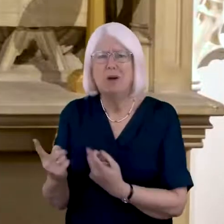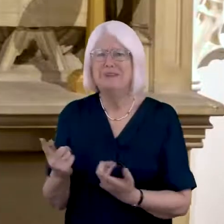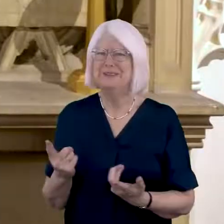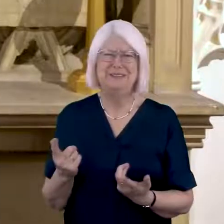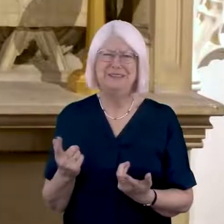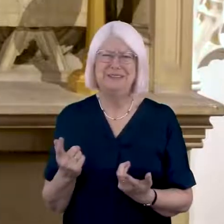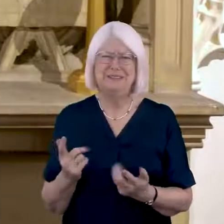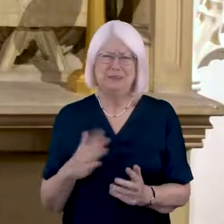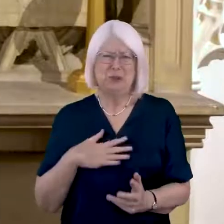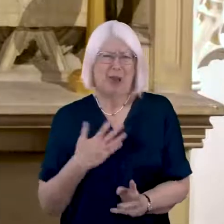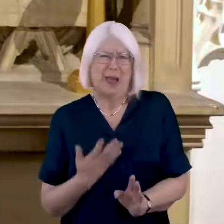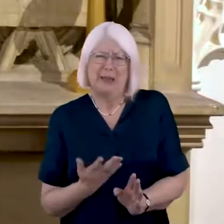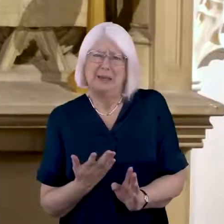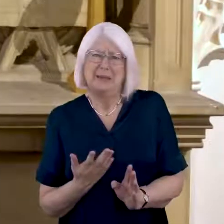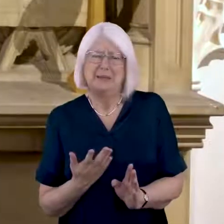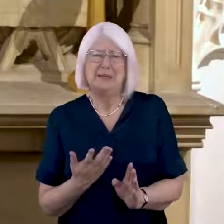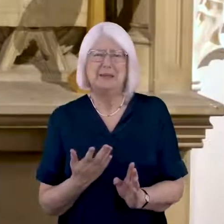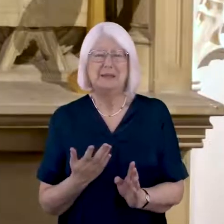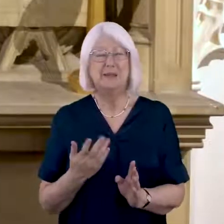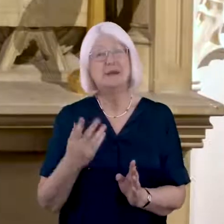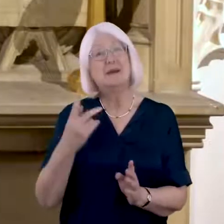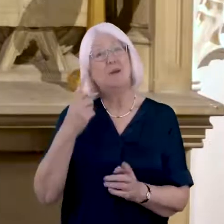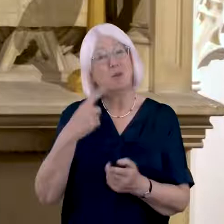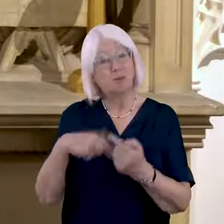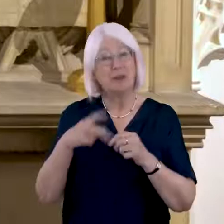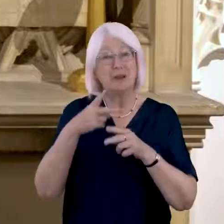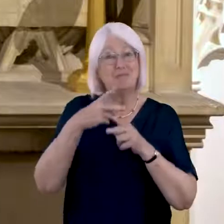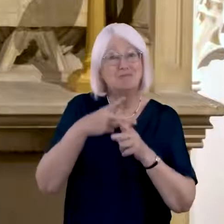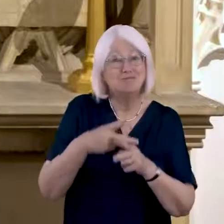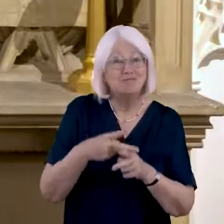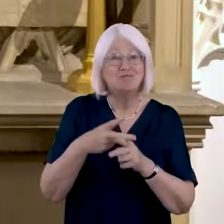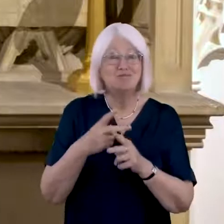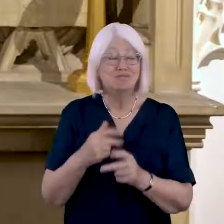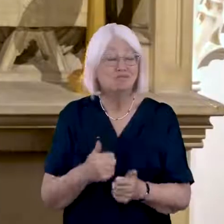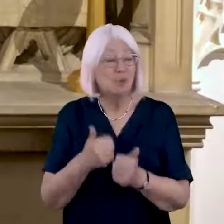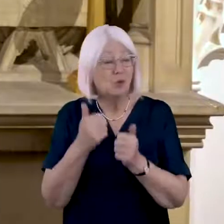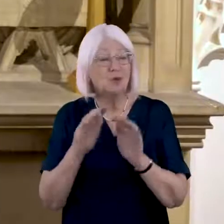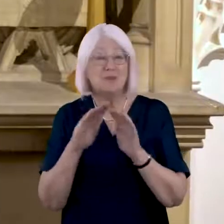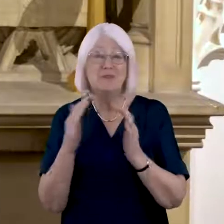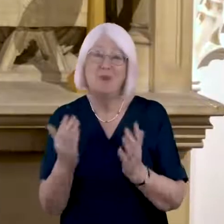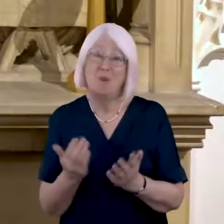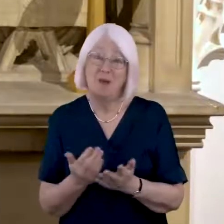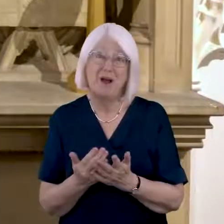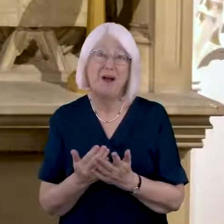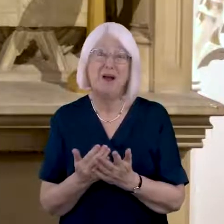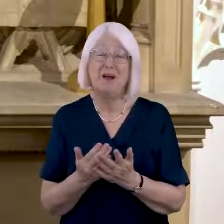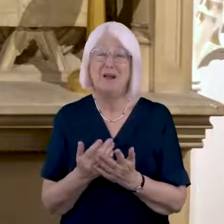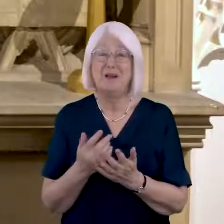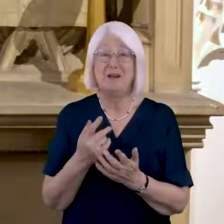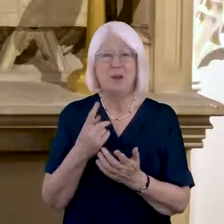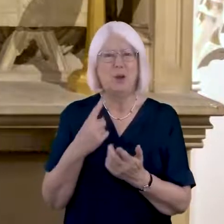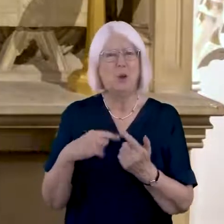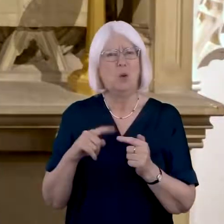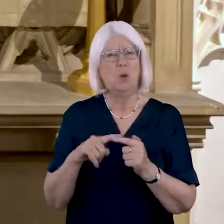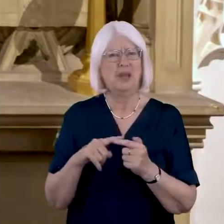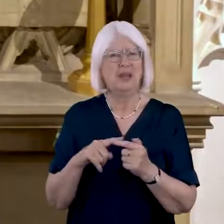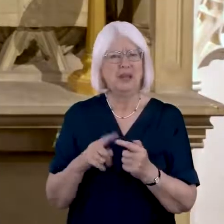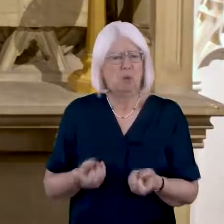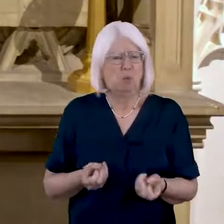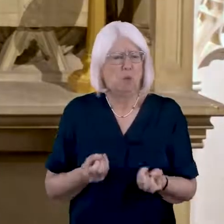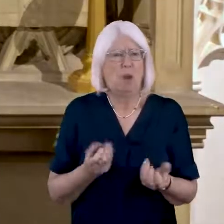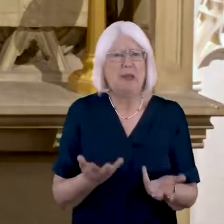The goodness of this world we've been given to steward, we so often squander or hoard because we respond